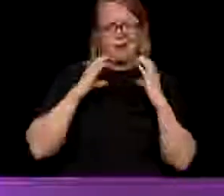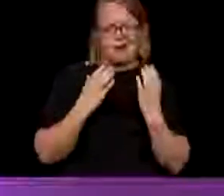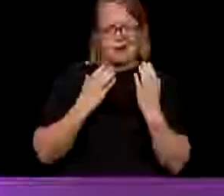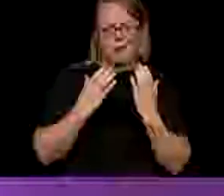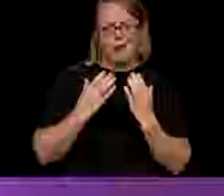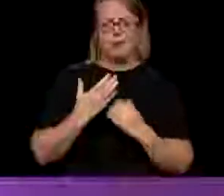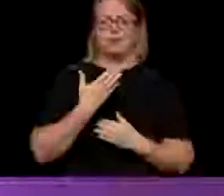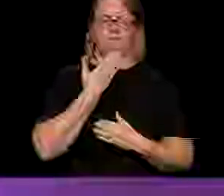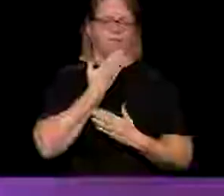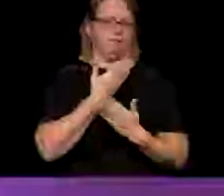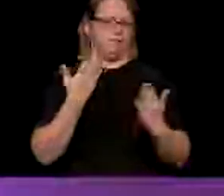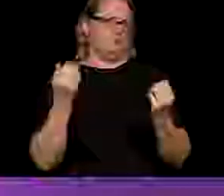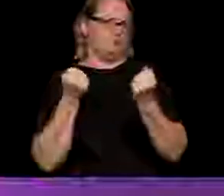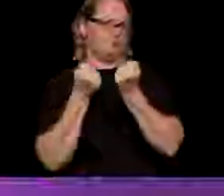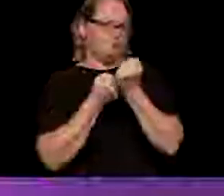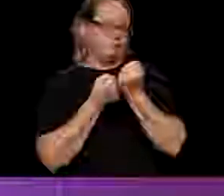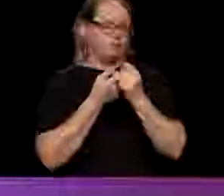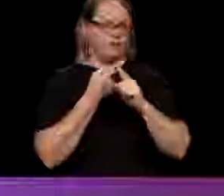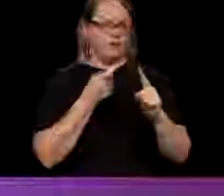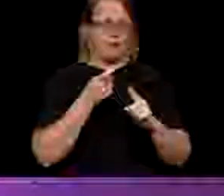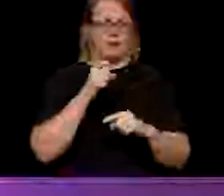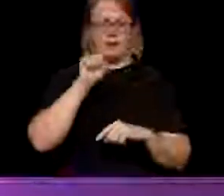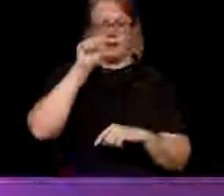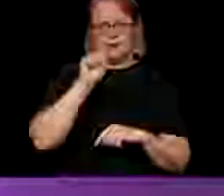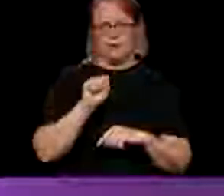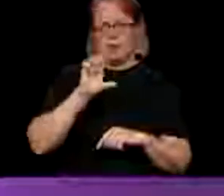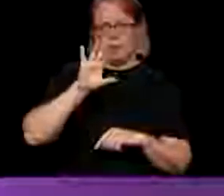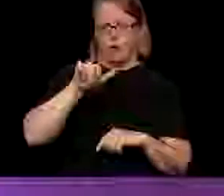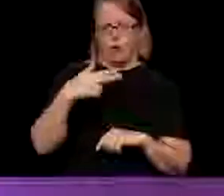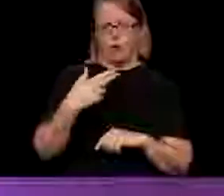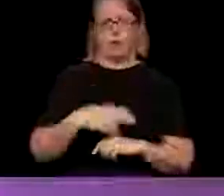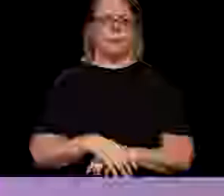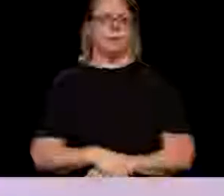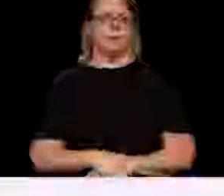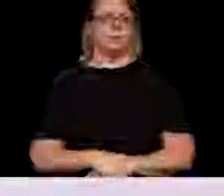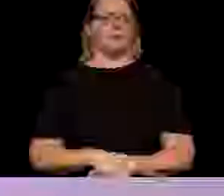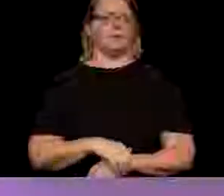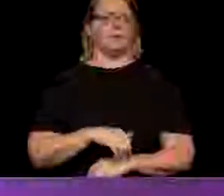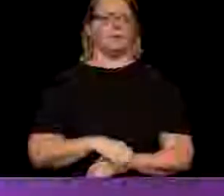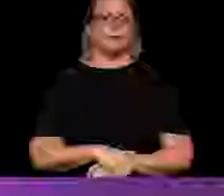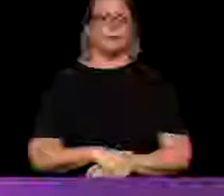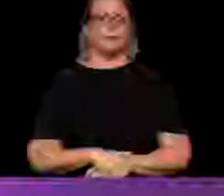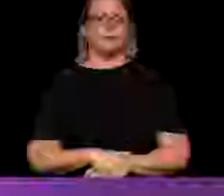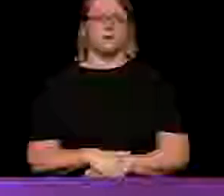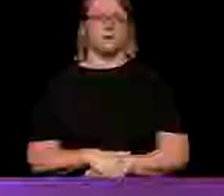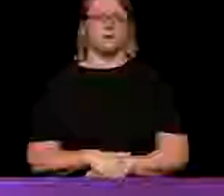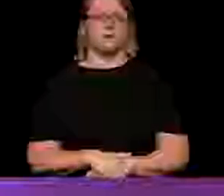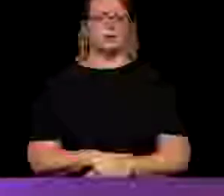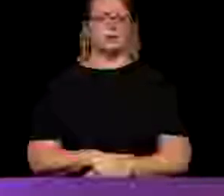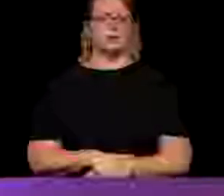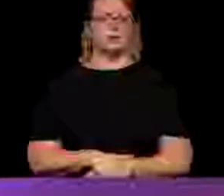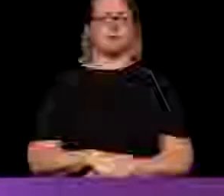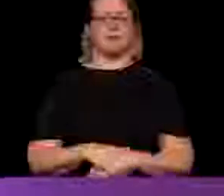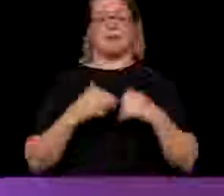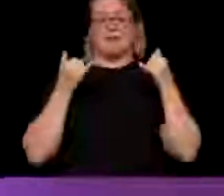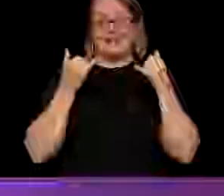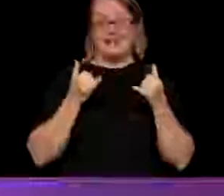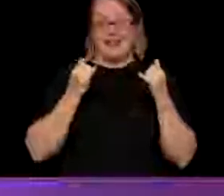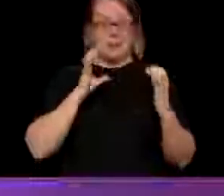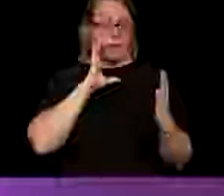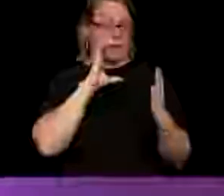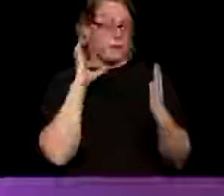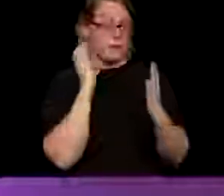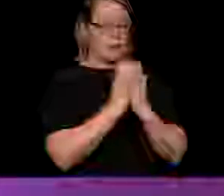I'm thrilled to come to the studio today to offer this lesson to you all. Today's featured painting will be